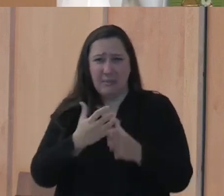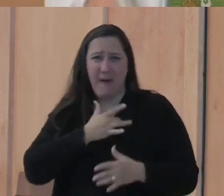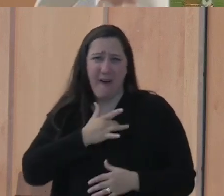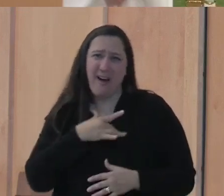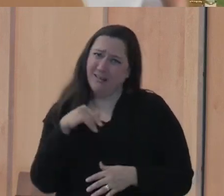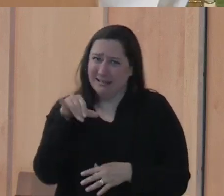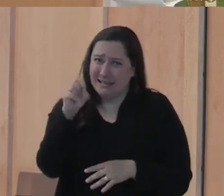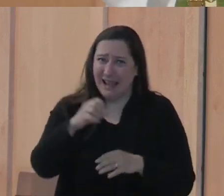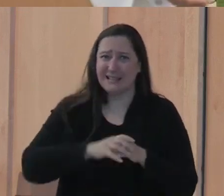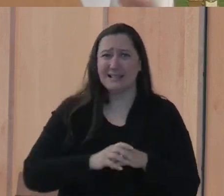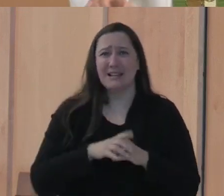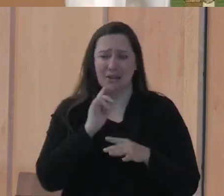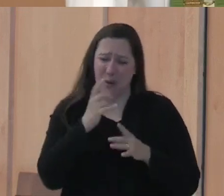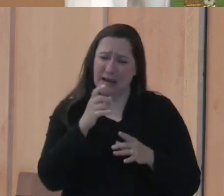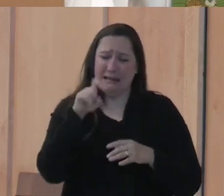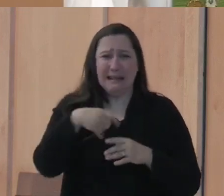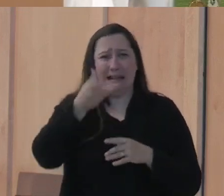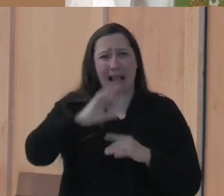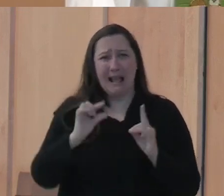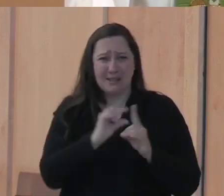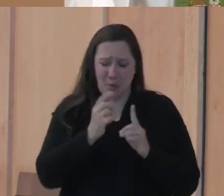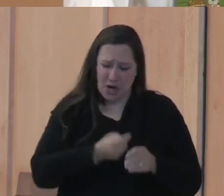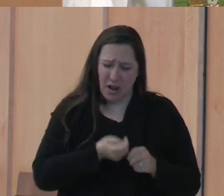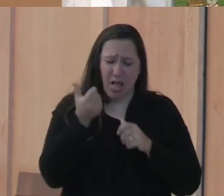Or to dig out the rocks or to pull the weeds?